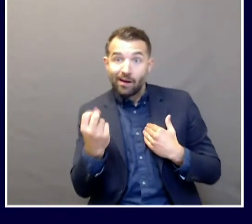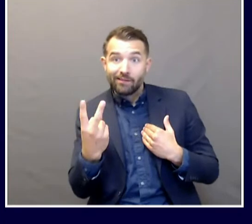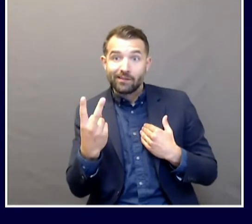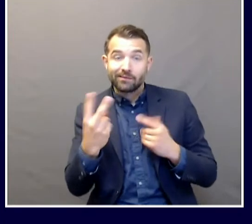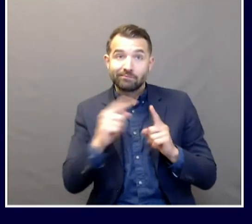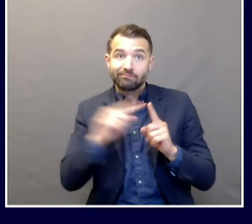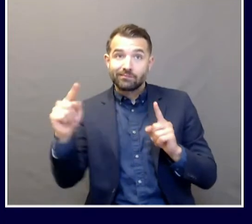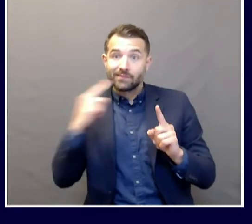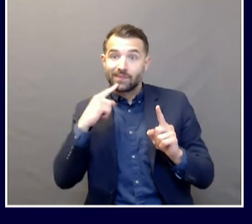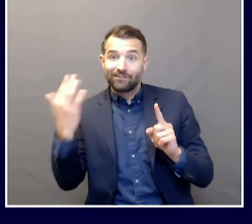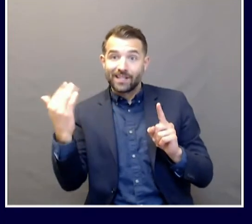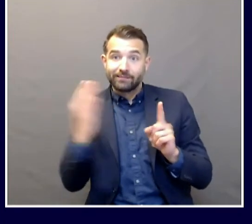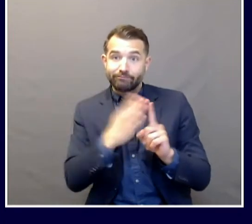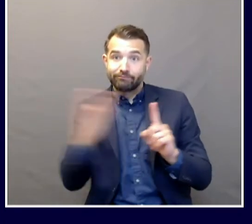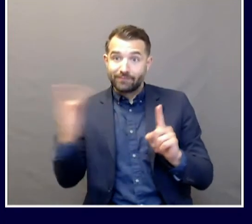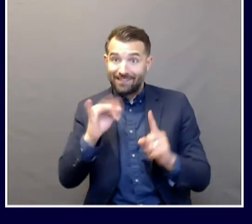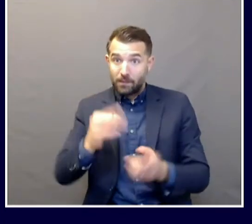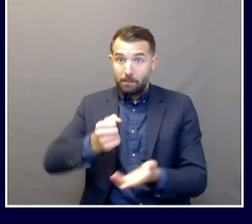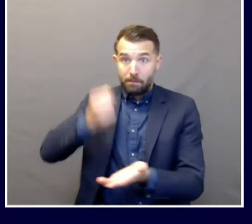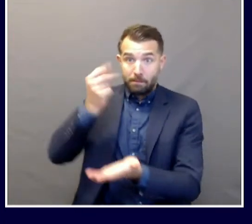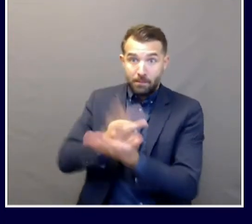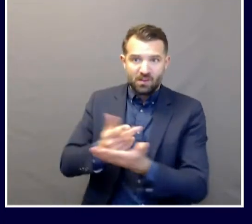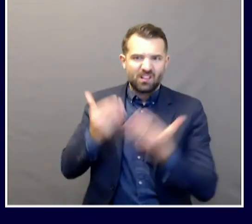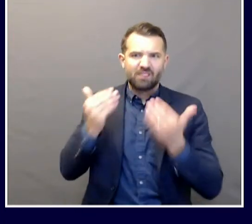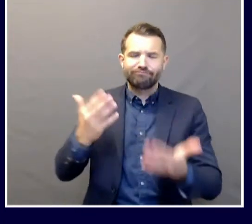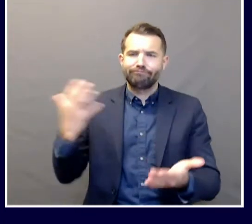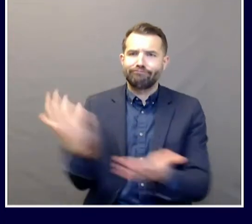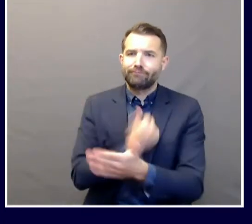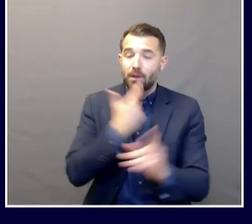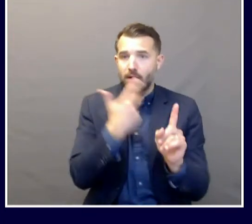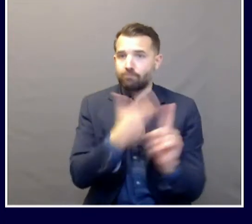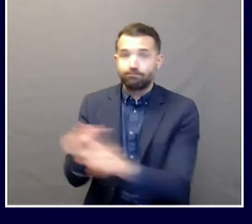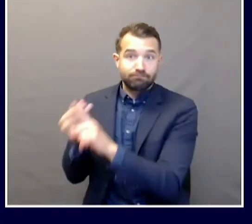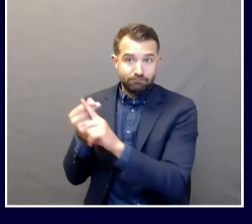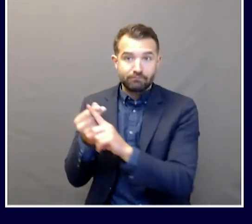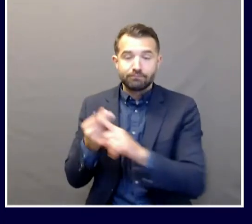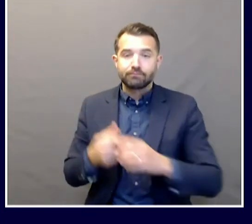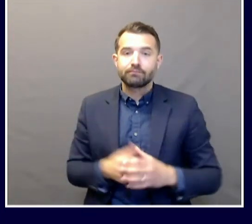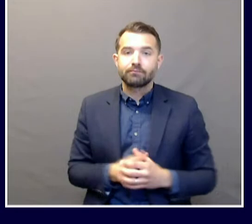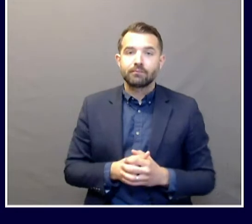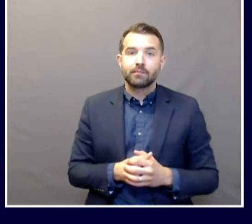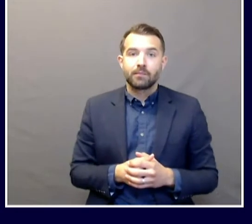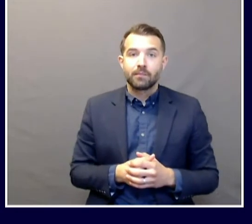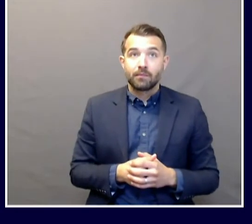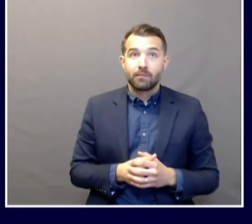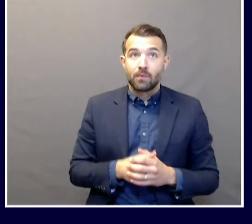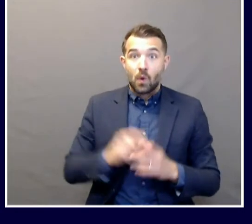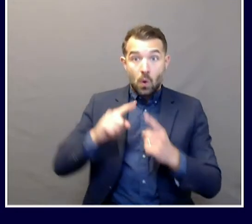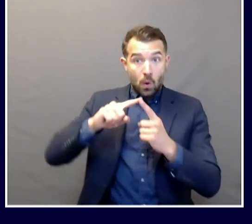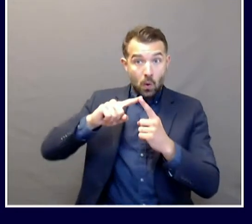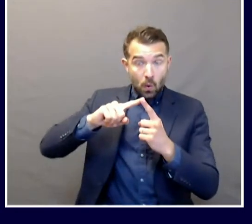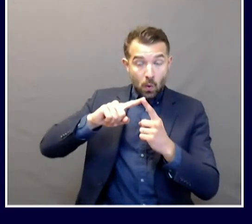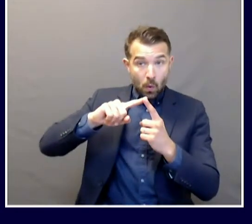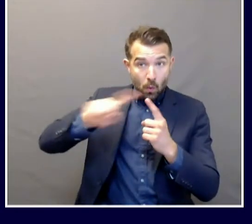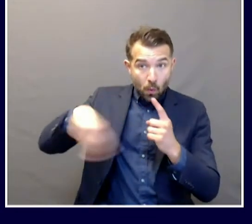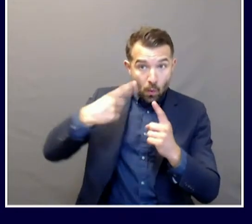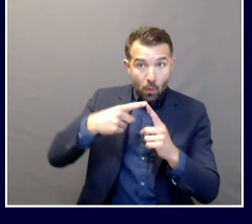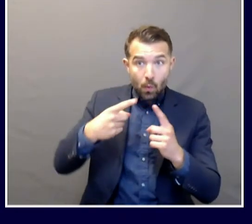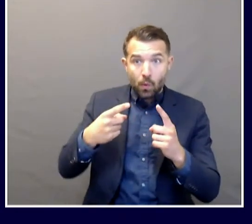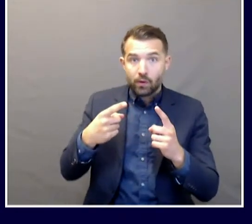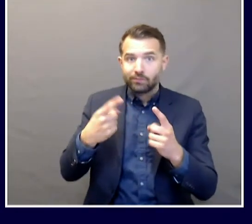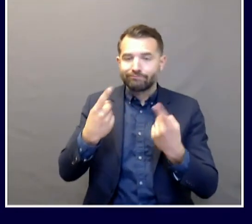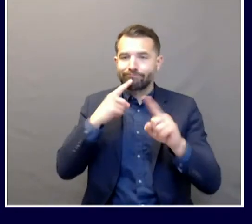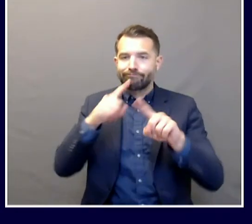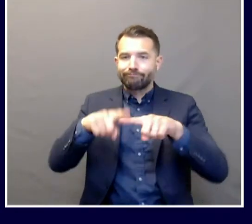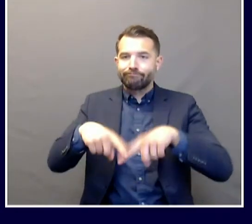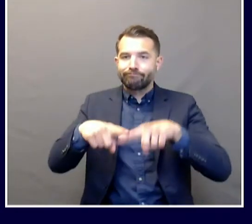position to start offering the vaccine to them as well. So that when question, it's a bit of a moving timeline based on